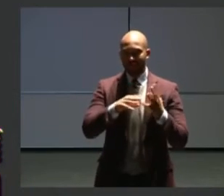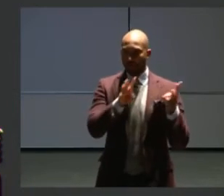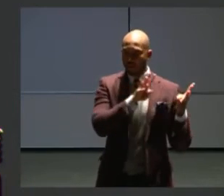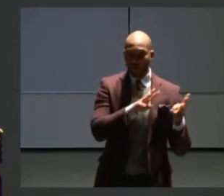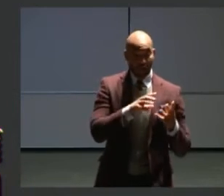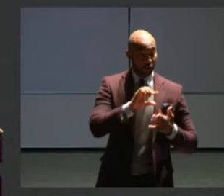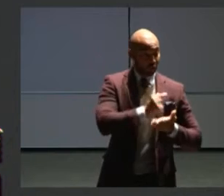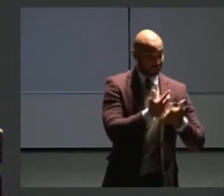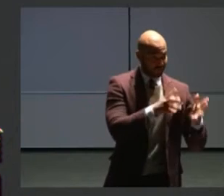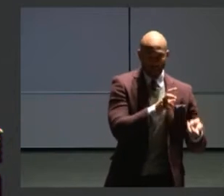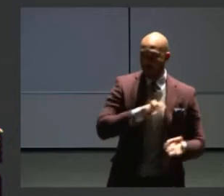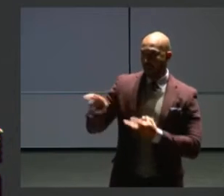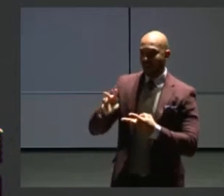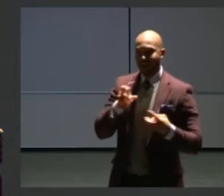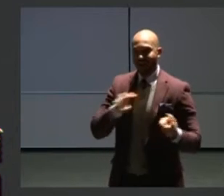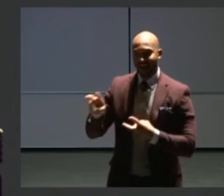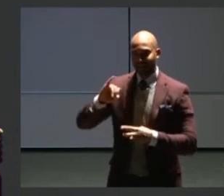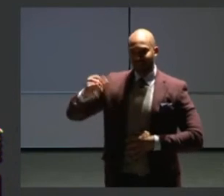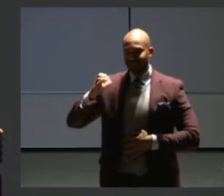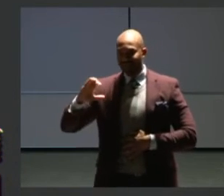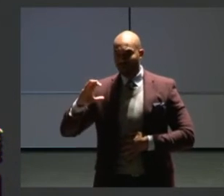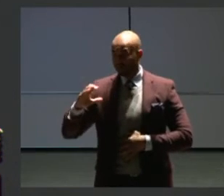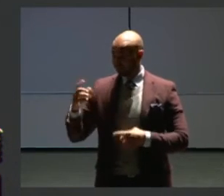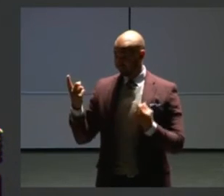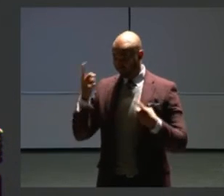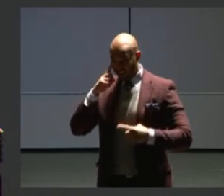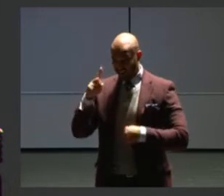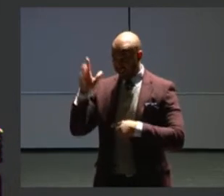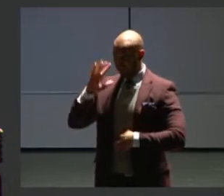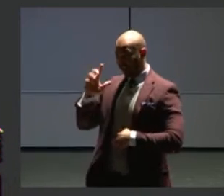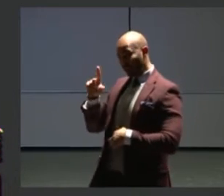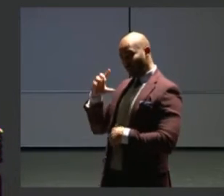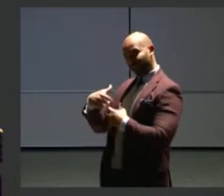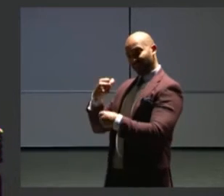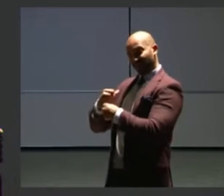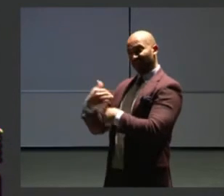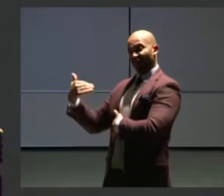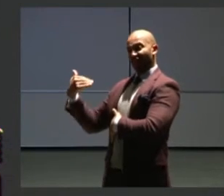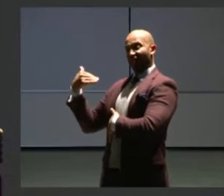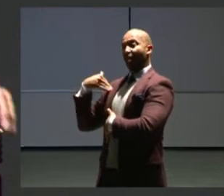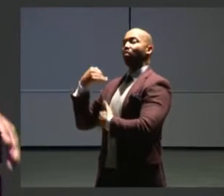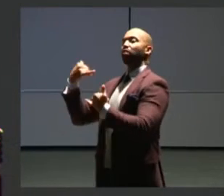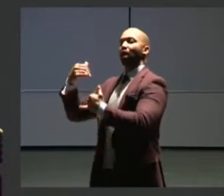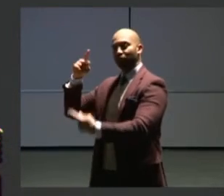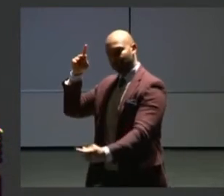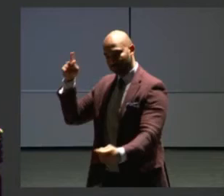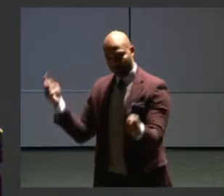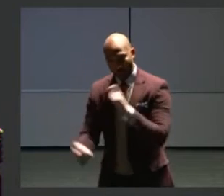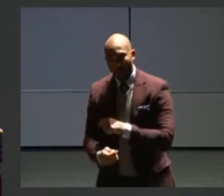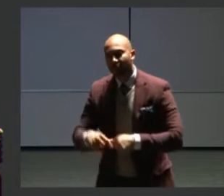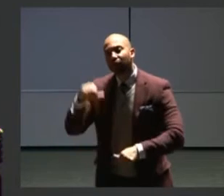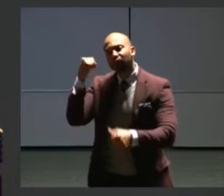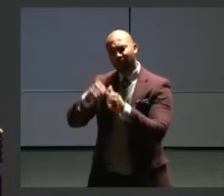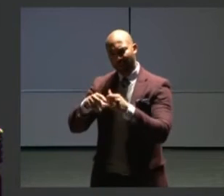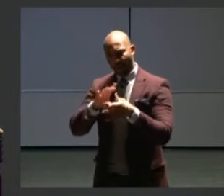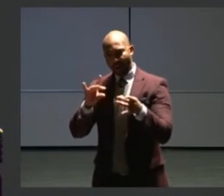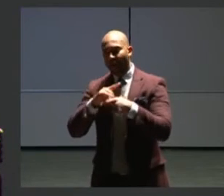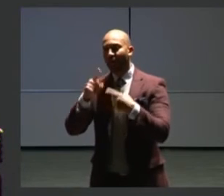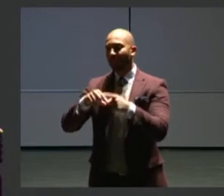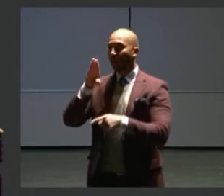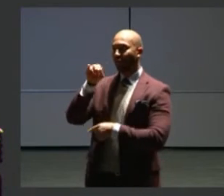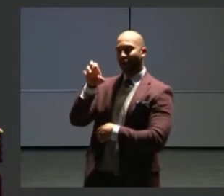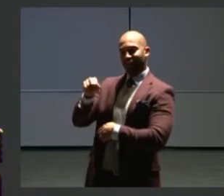a powerful contrast from where we were 20 years ago and the value in what Brian Cook, that I just shared with you, what Brian Cook can say